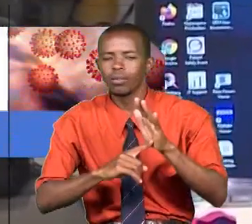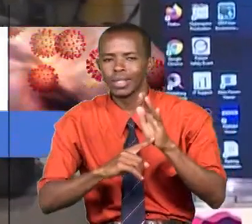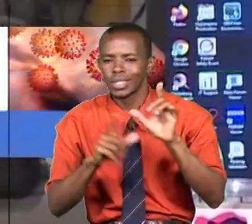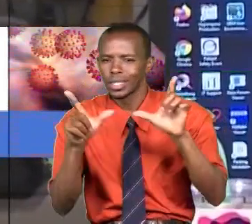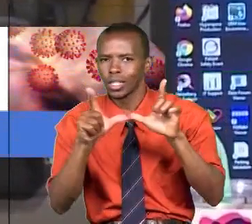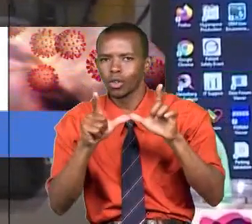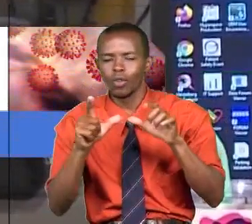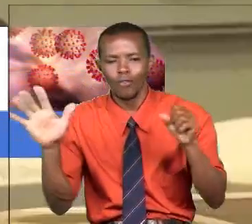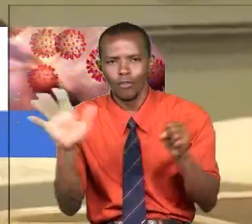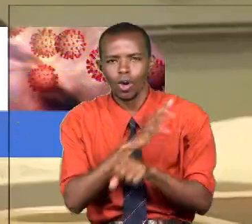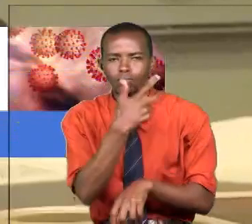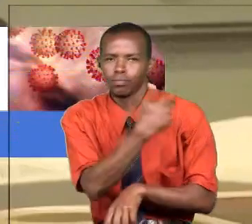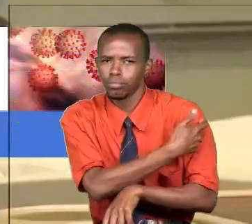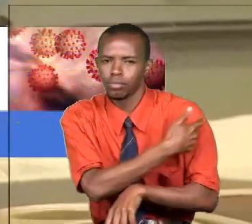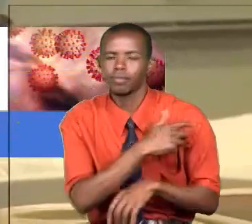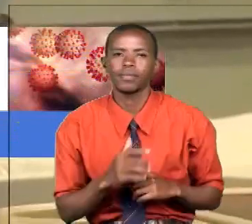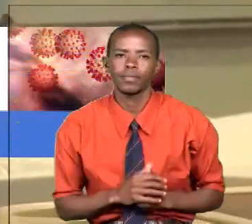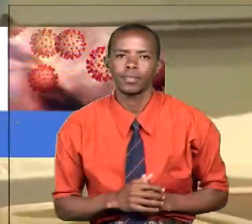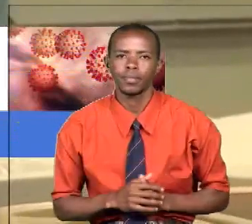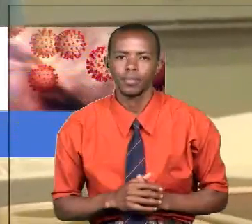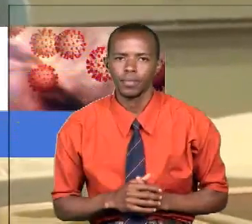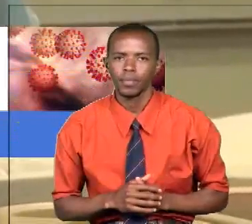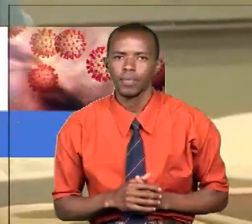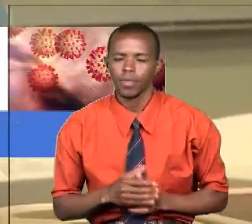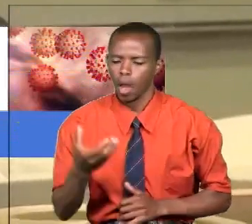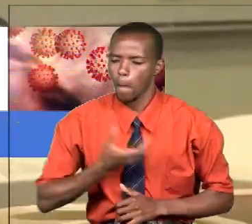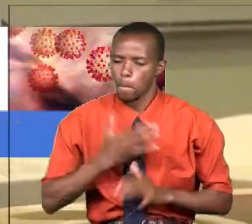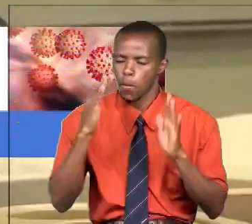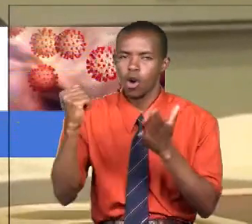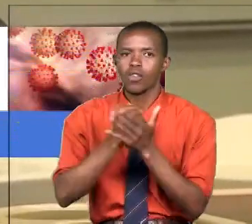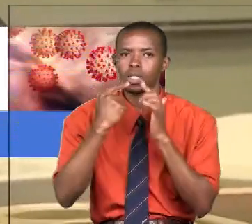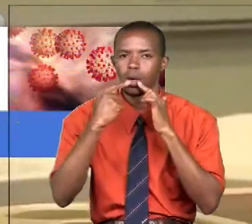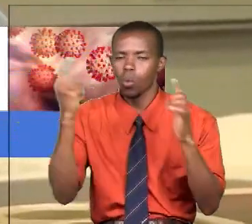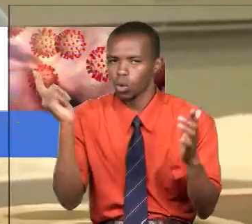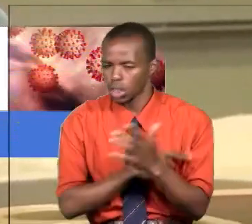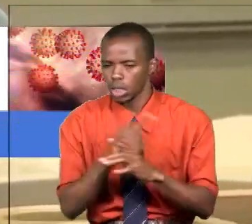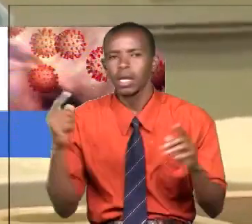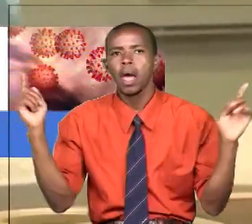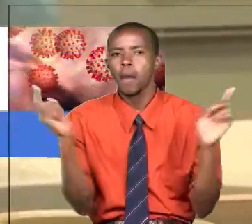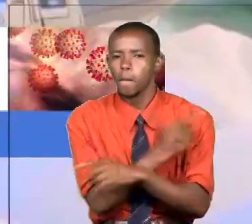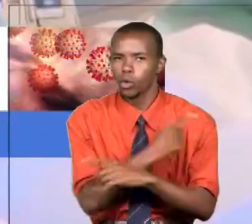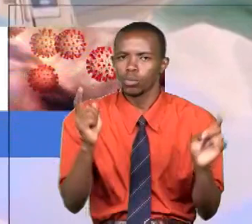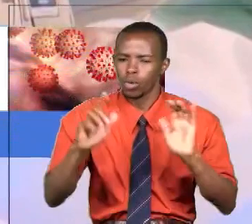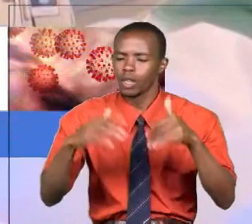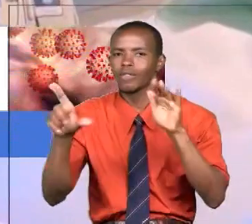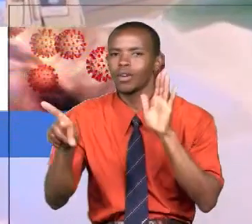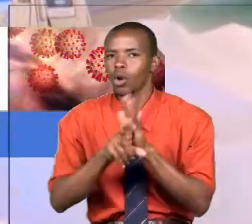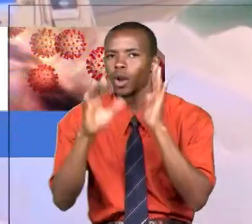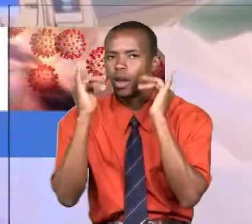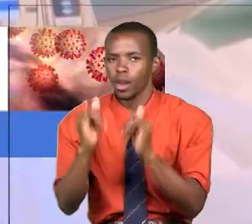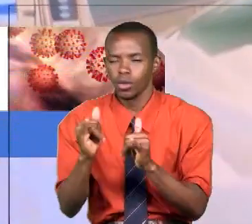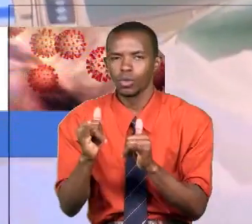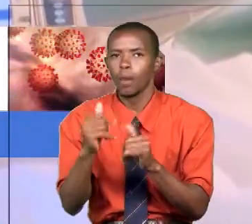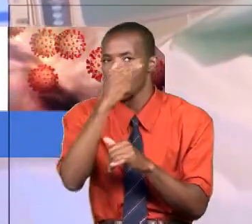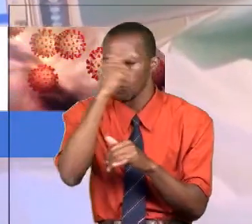and identification. The mayor's office said it could not rule out issuing new rules in the coming days due to the